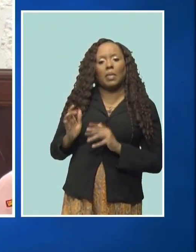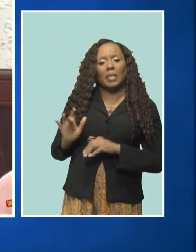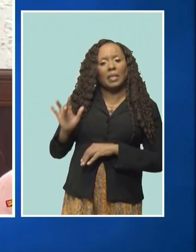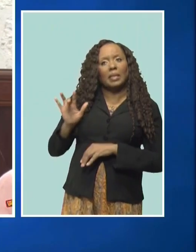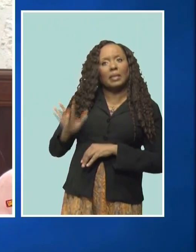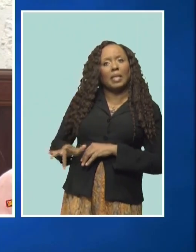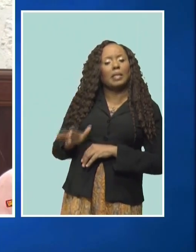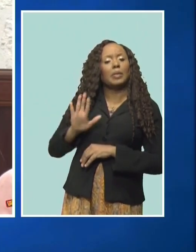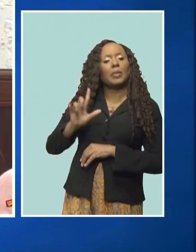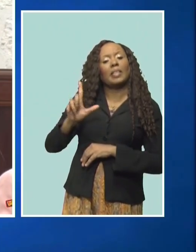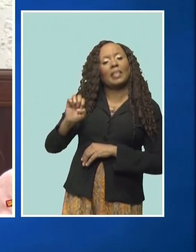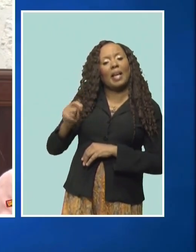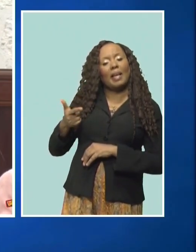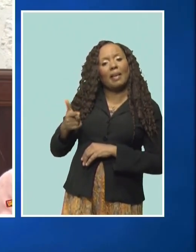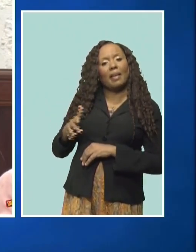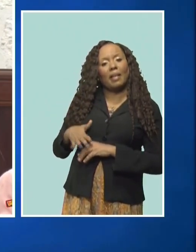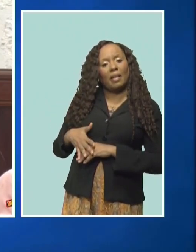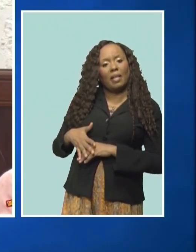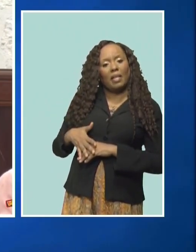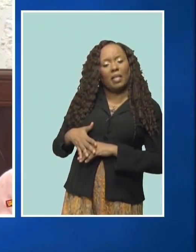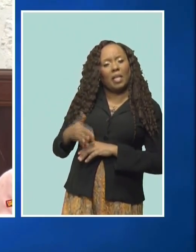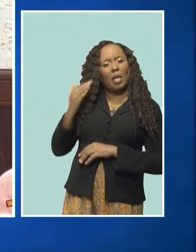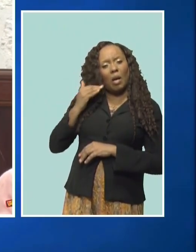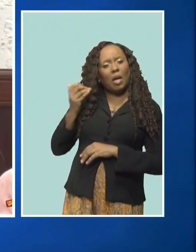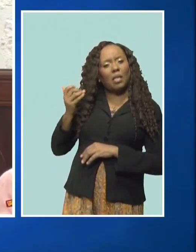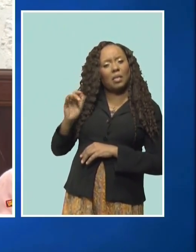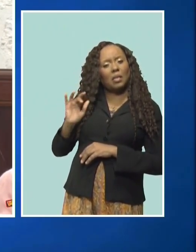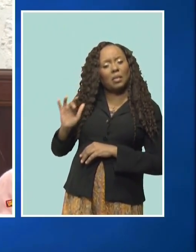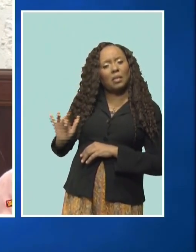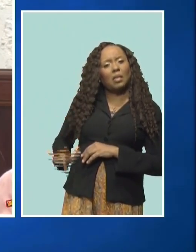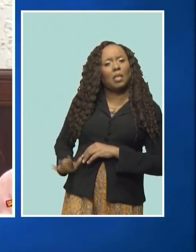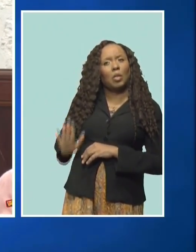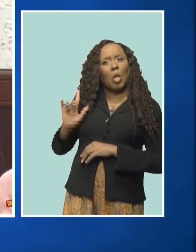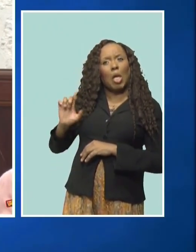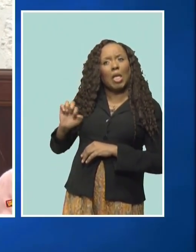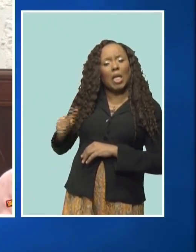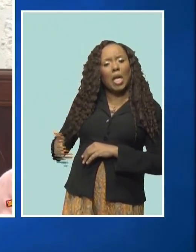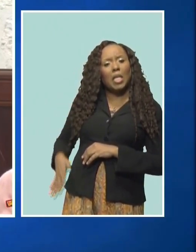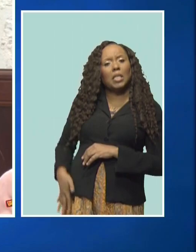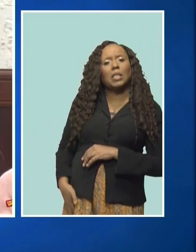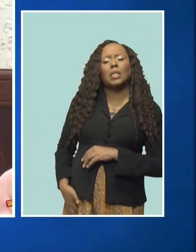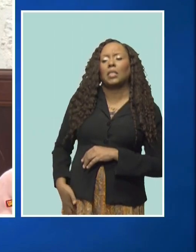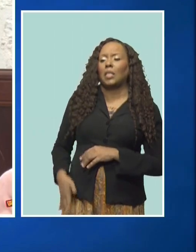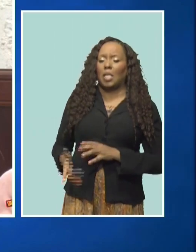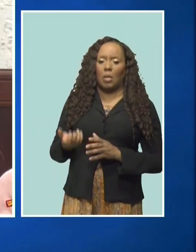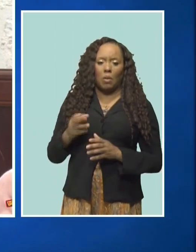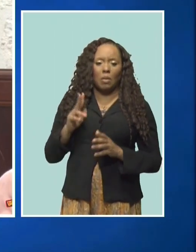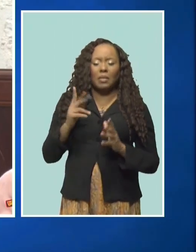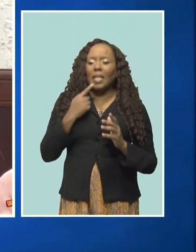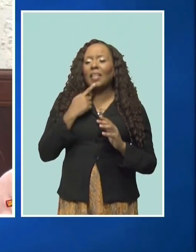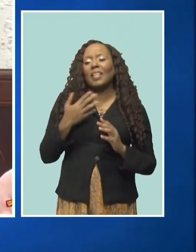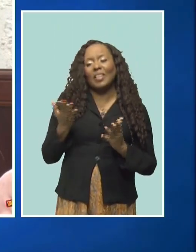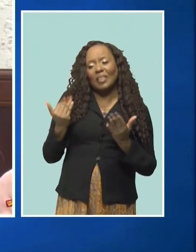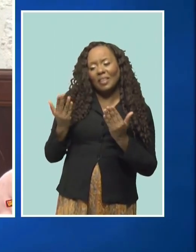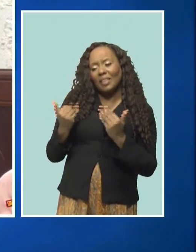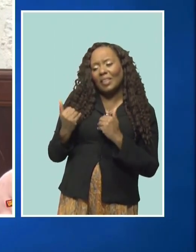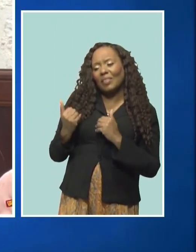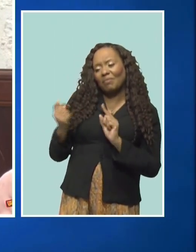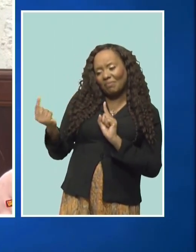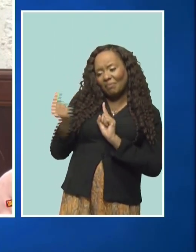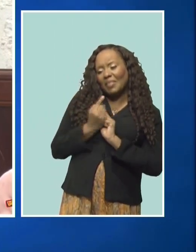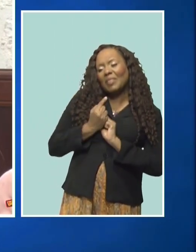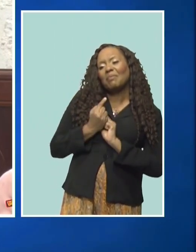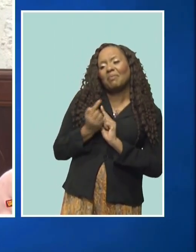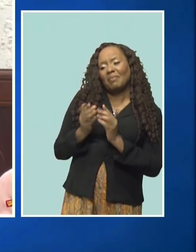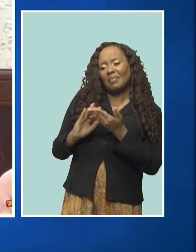then it advances beyond that. You have people who say, meet me in tongue, and then it advances beyond